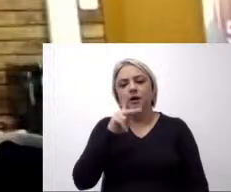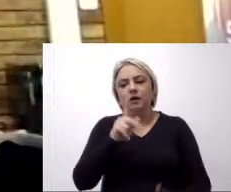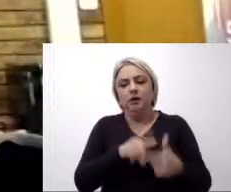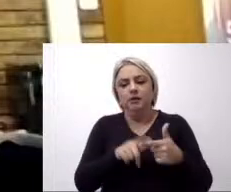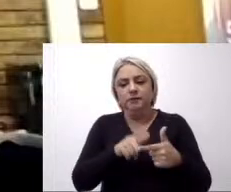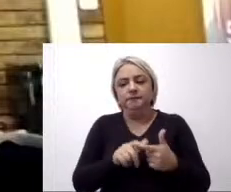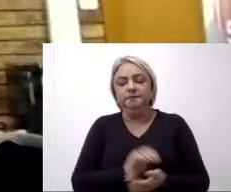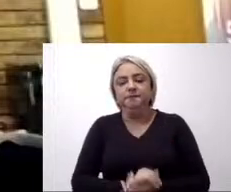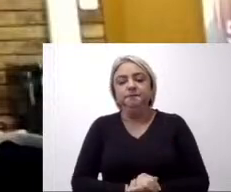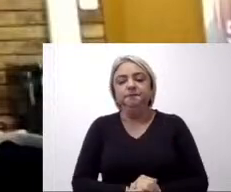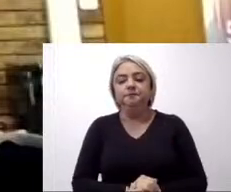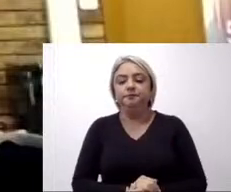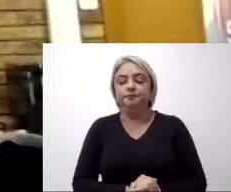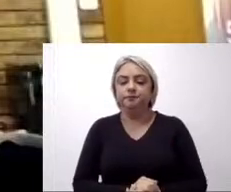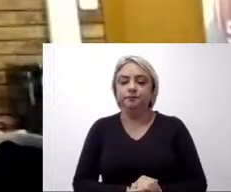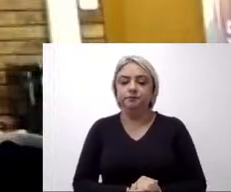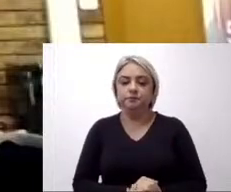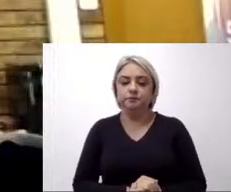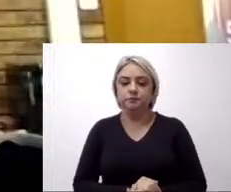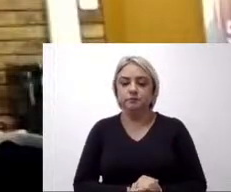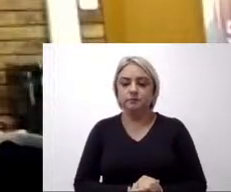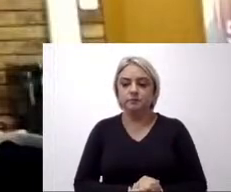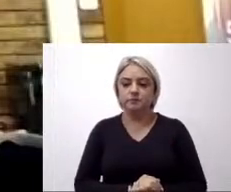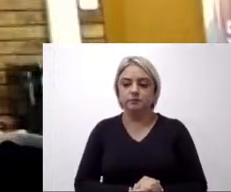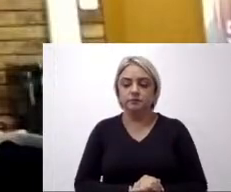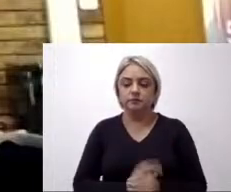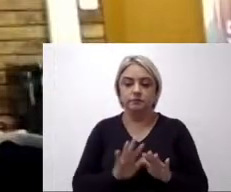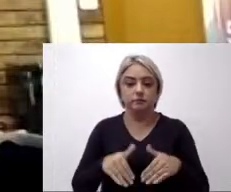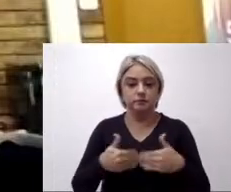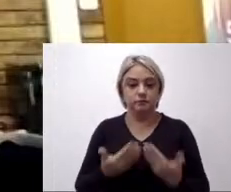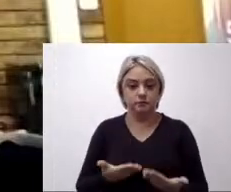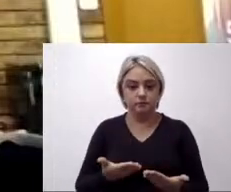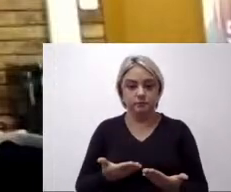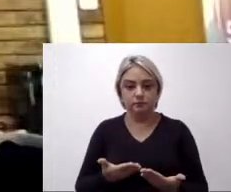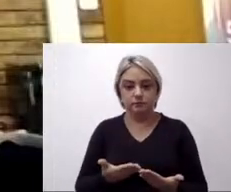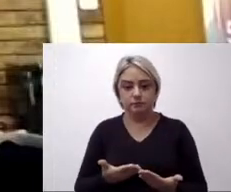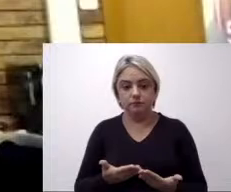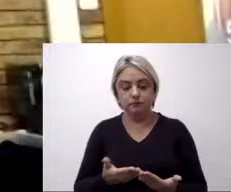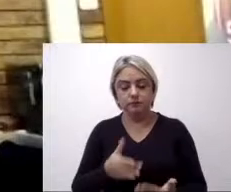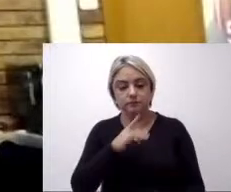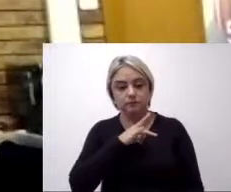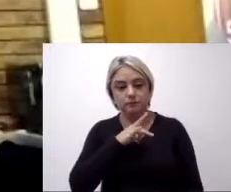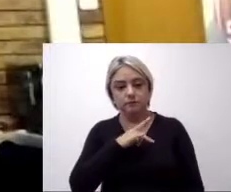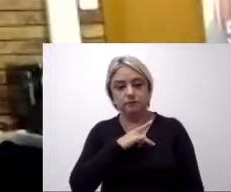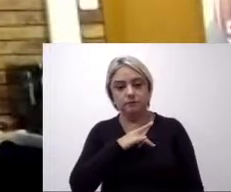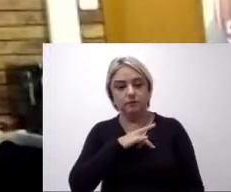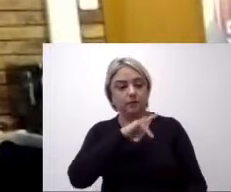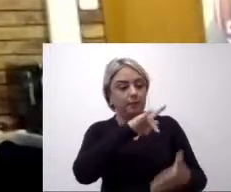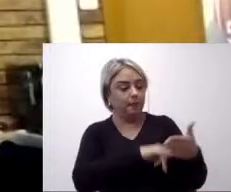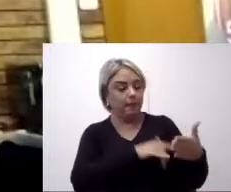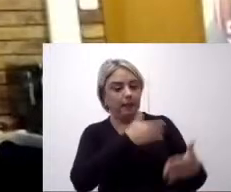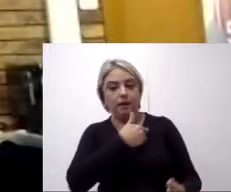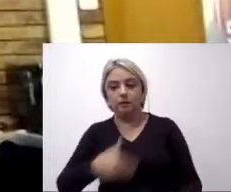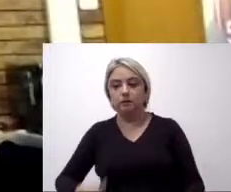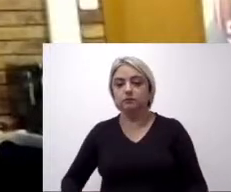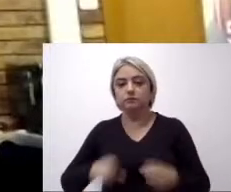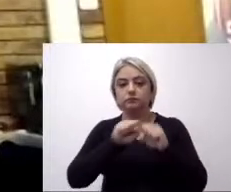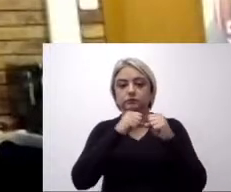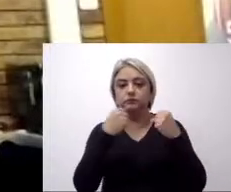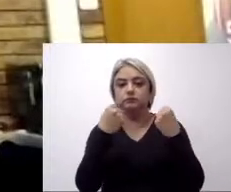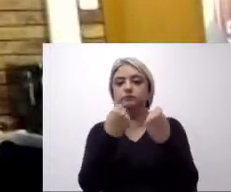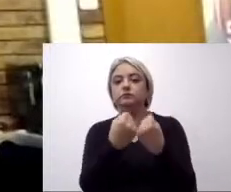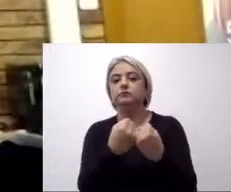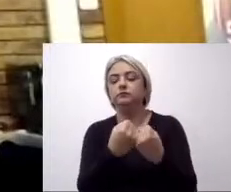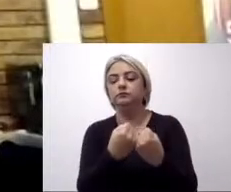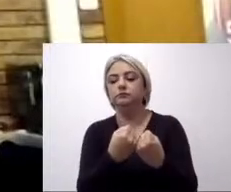So, and when you have a public declaration in the forum, it's only the end of the process. And